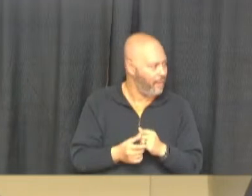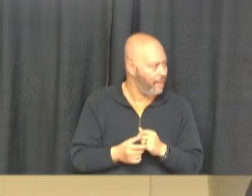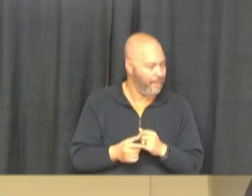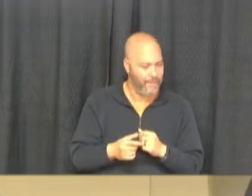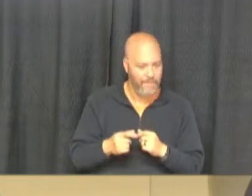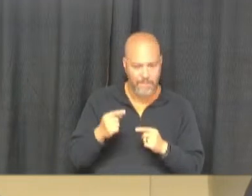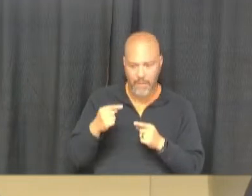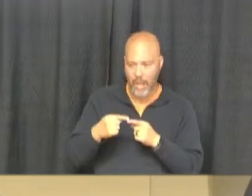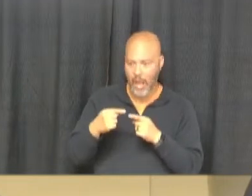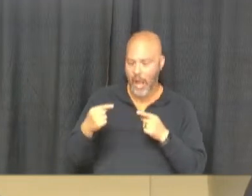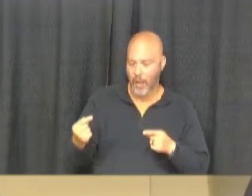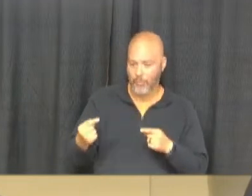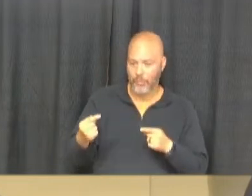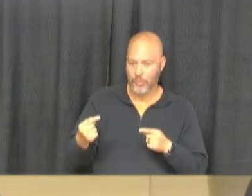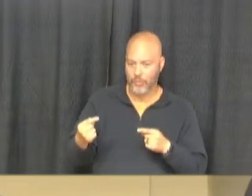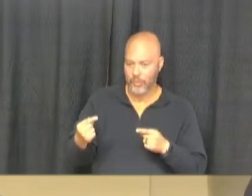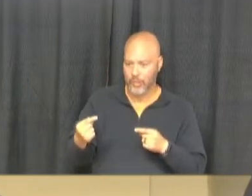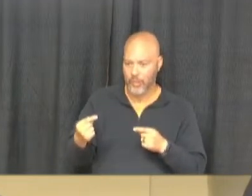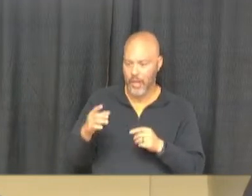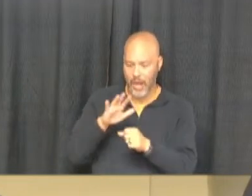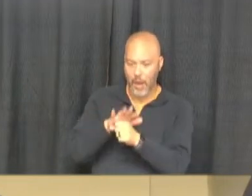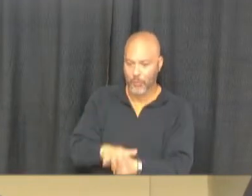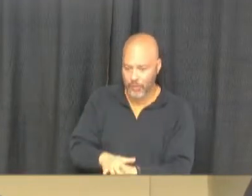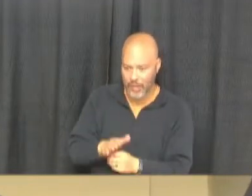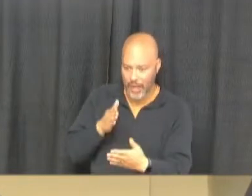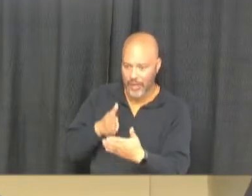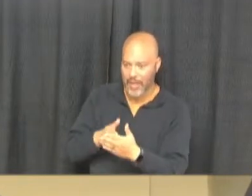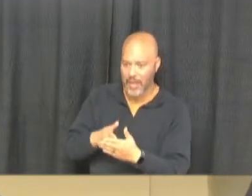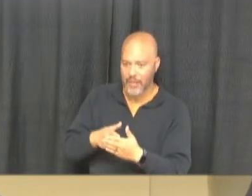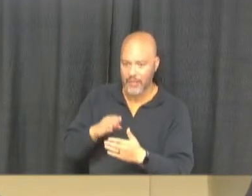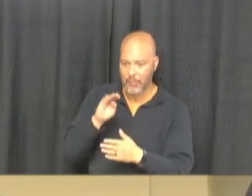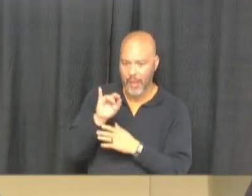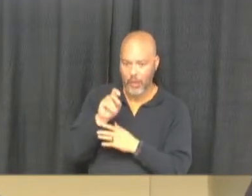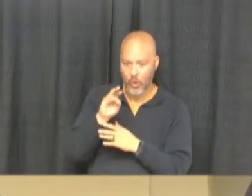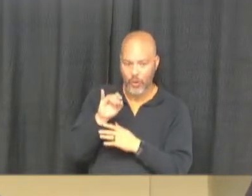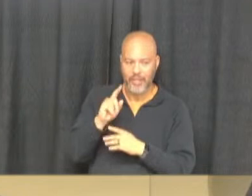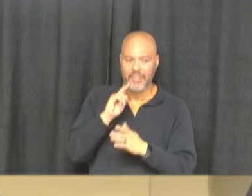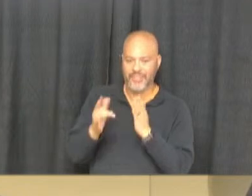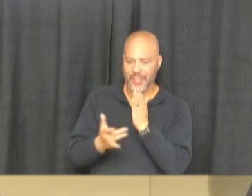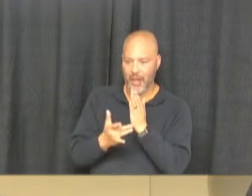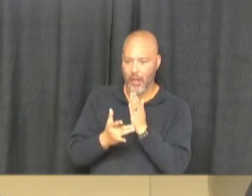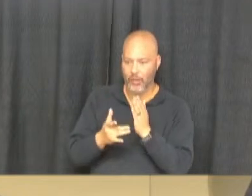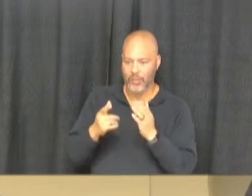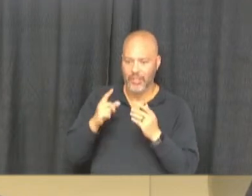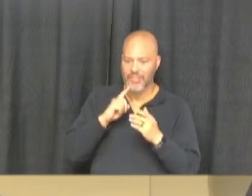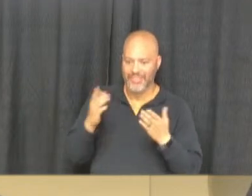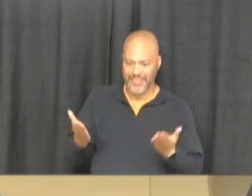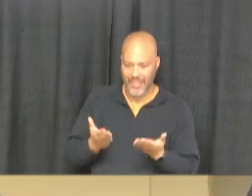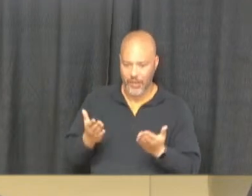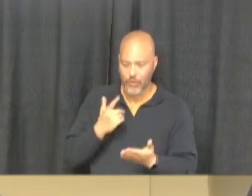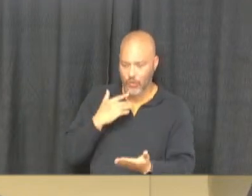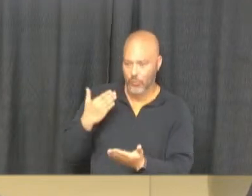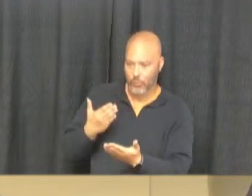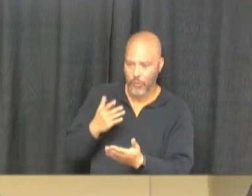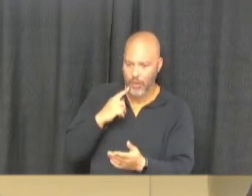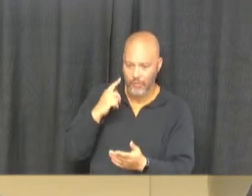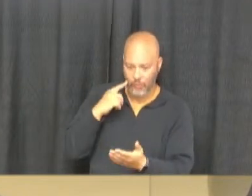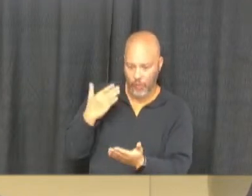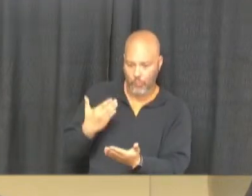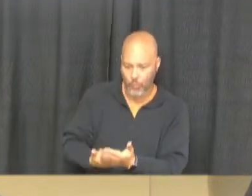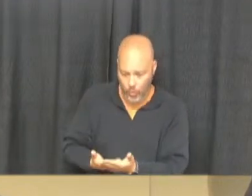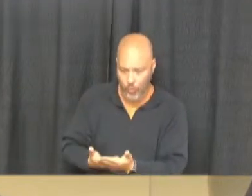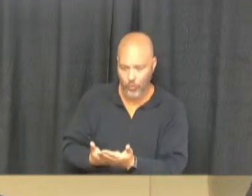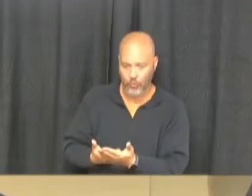opposition and oppression against minorities has always been going on. It's the fact that technology now exists to be the burden of proof